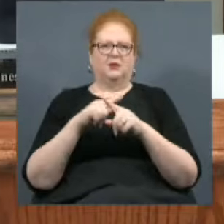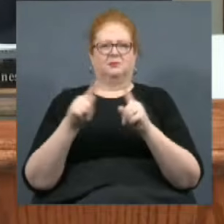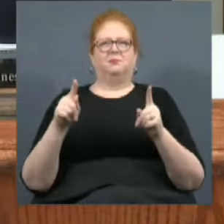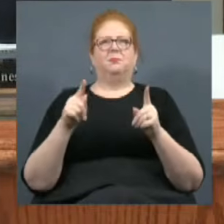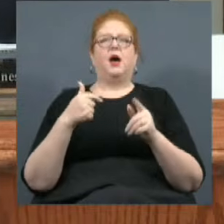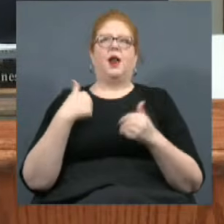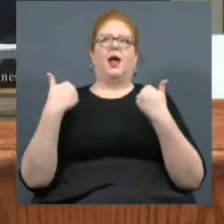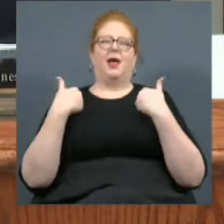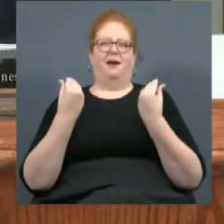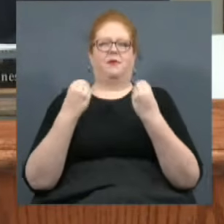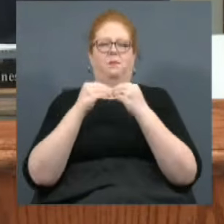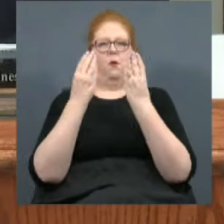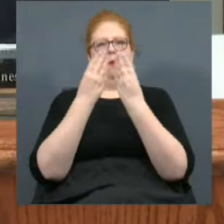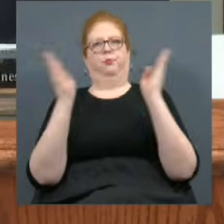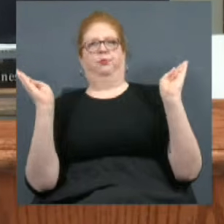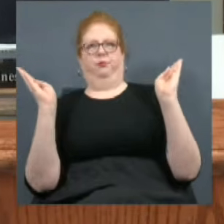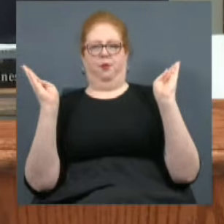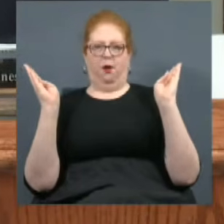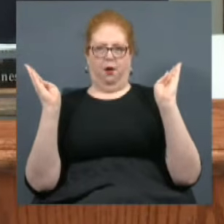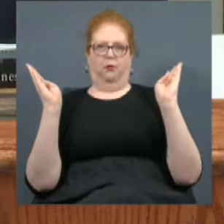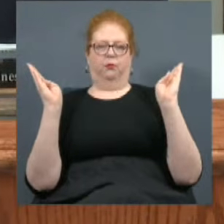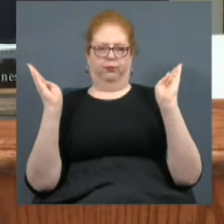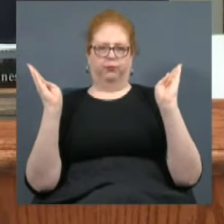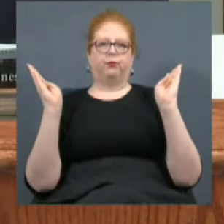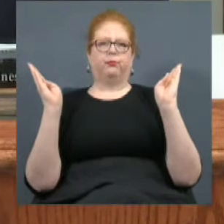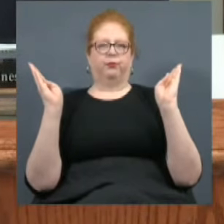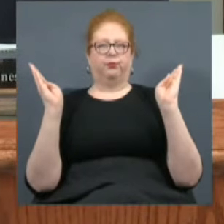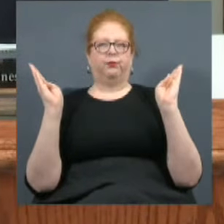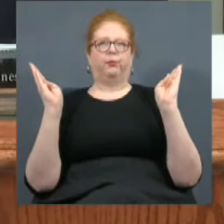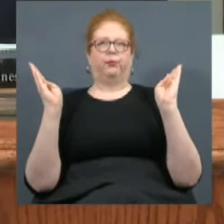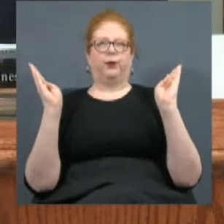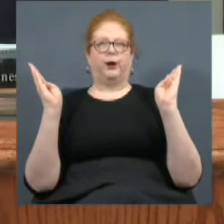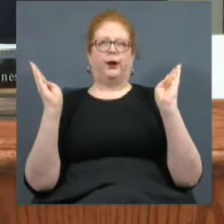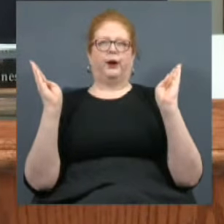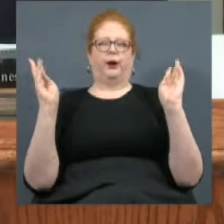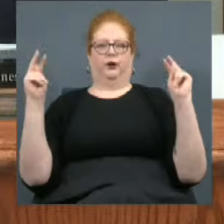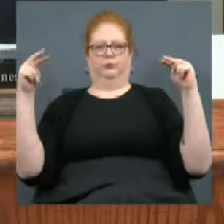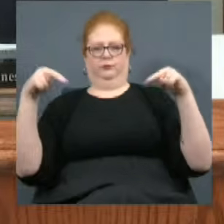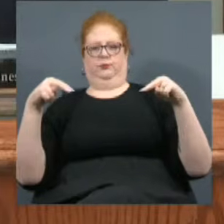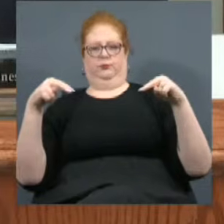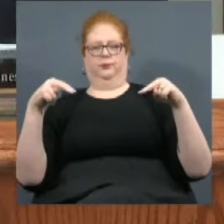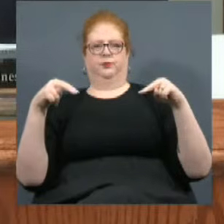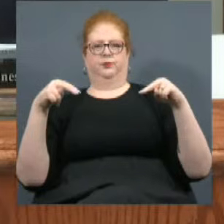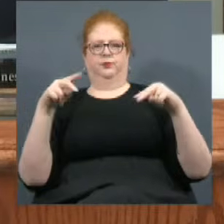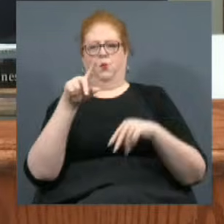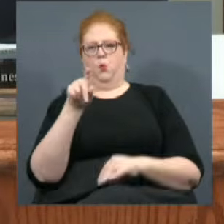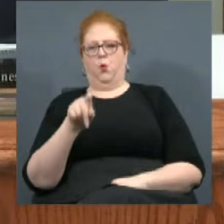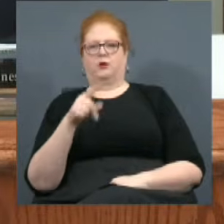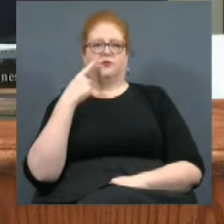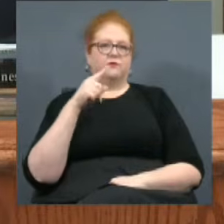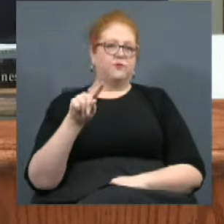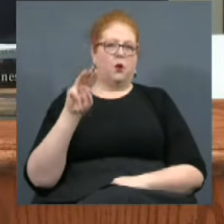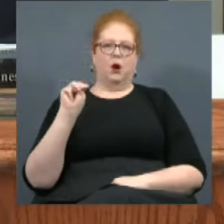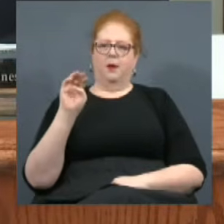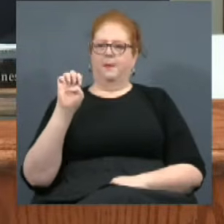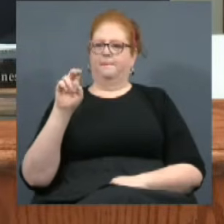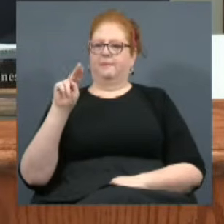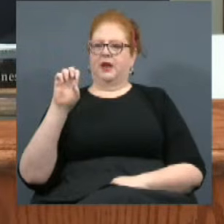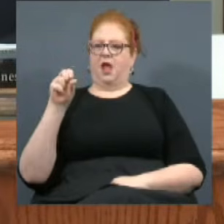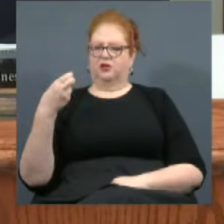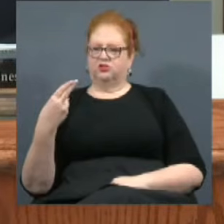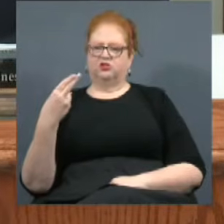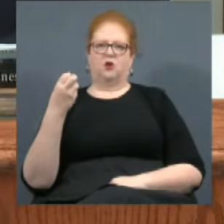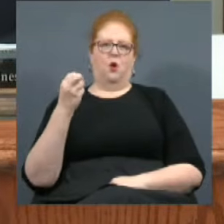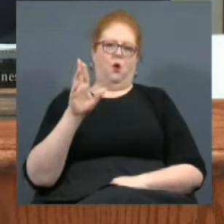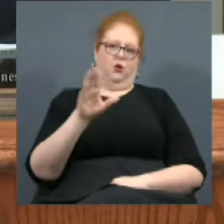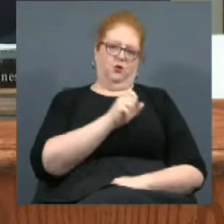scope from, I guess, Manesh and you and your administration as to how